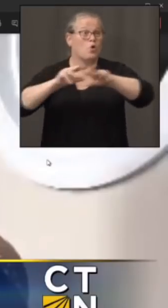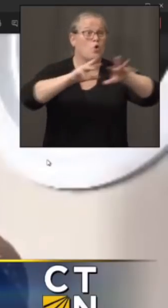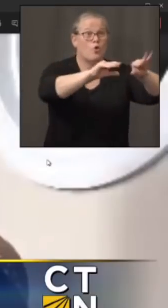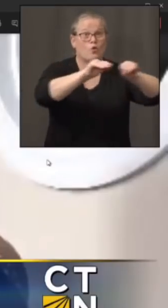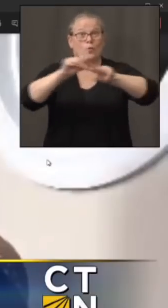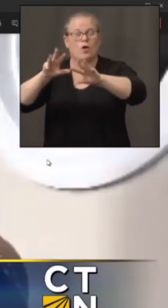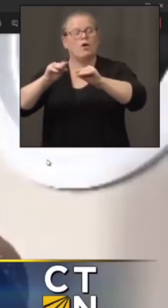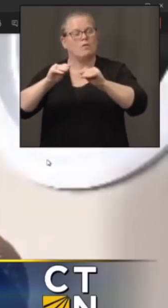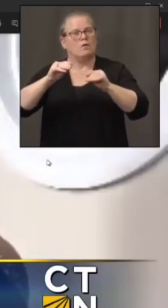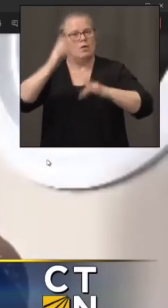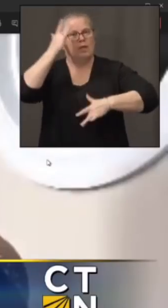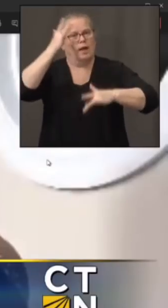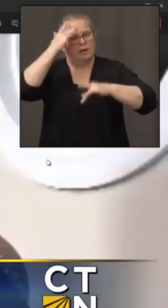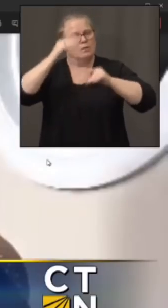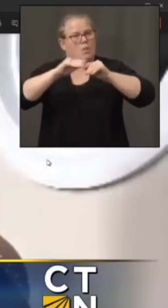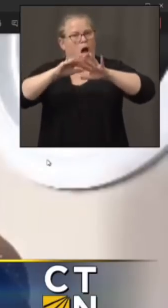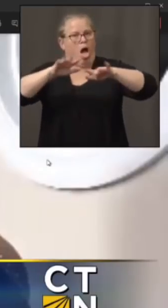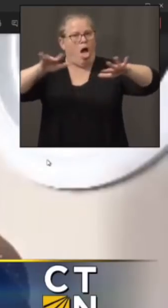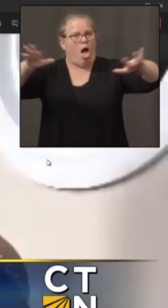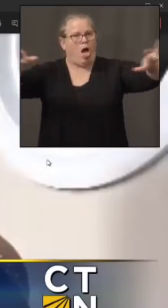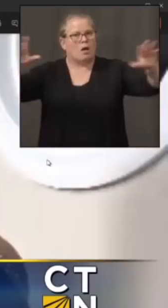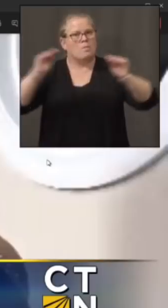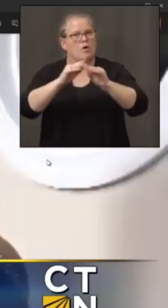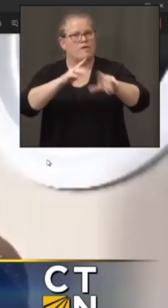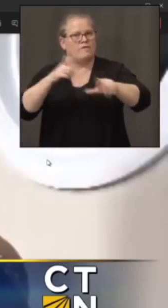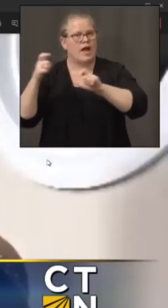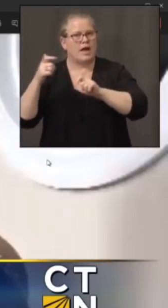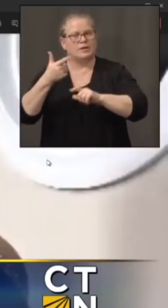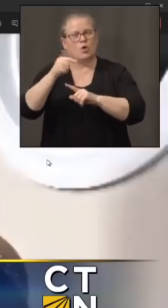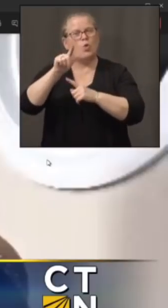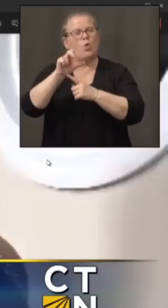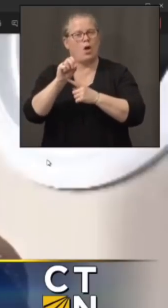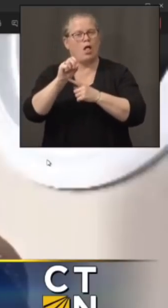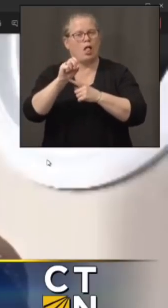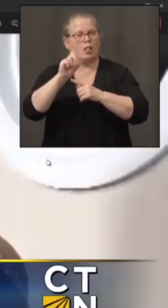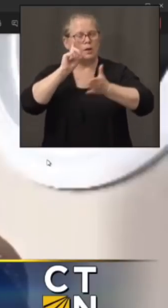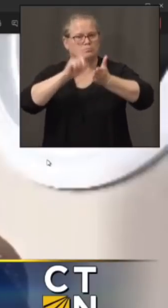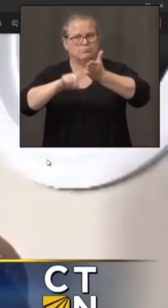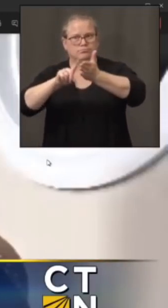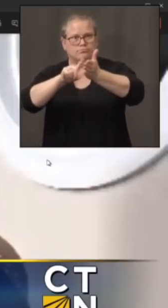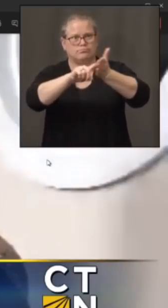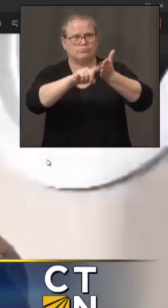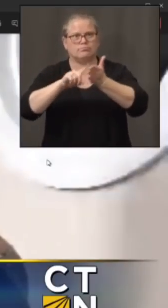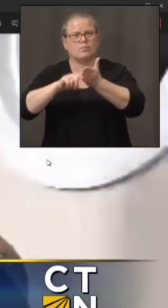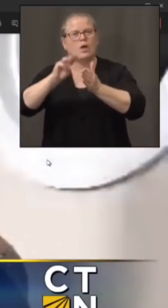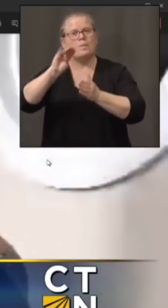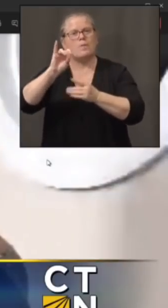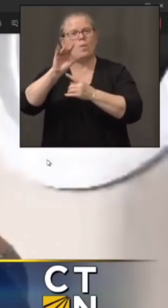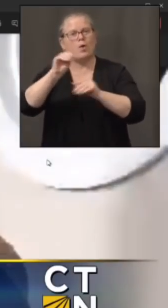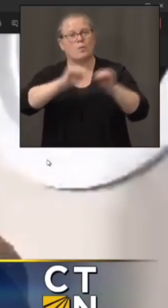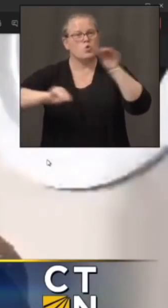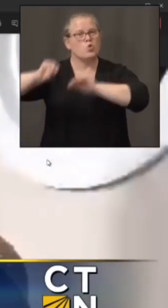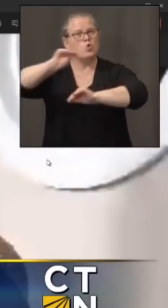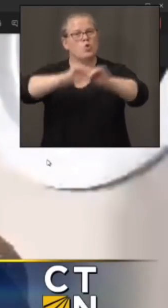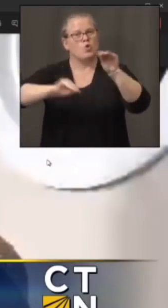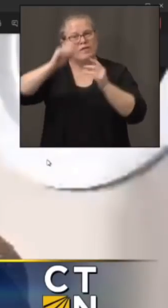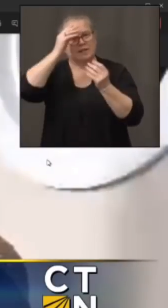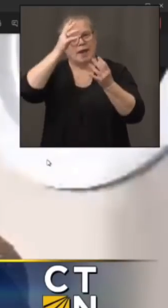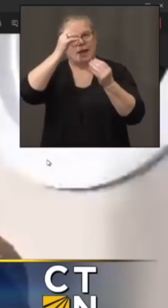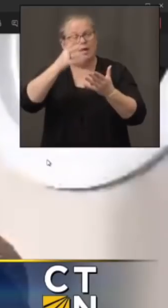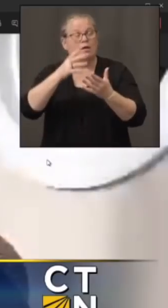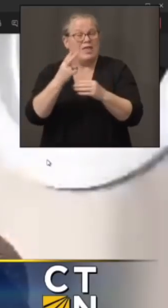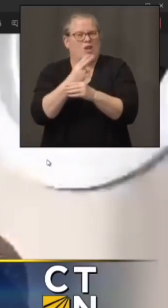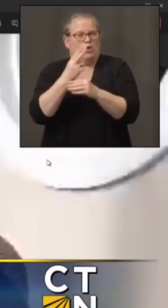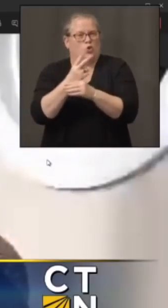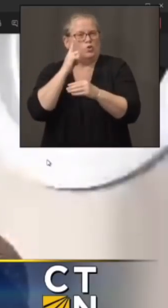by IHME and other groups, they now overemphasize mobility data as a tool to try to predict